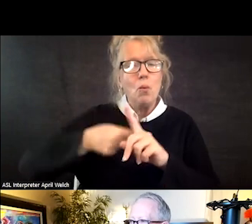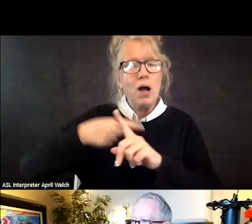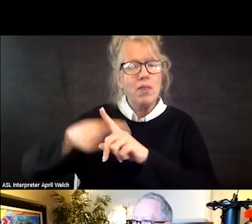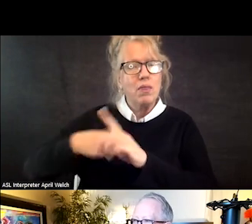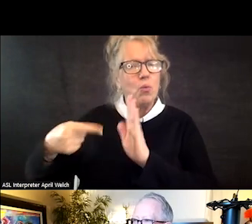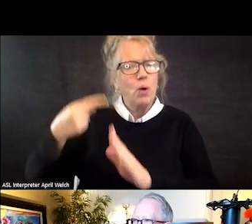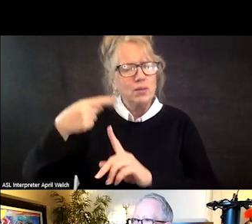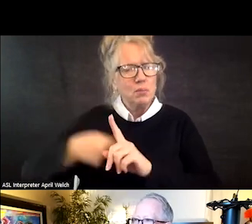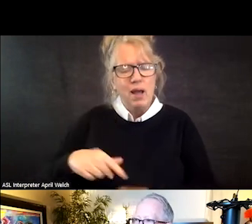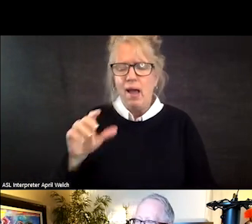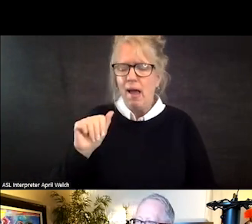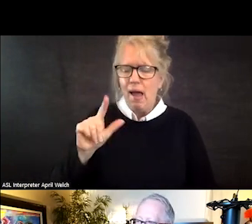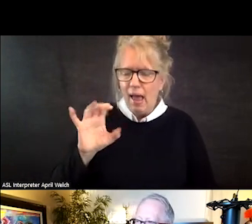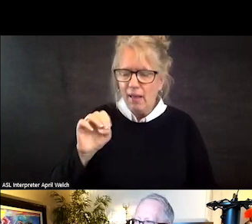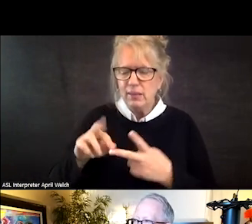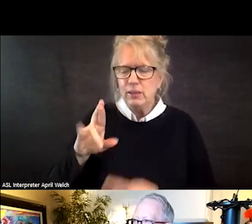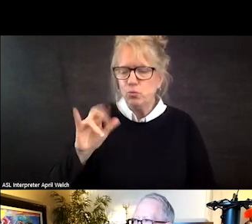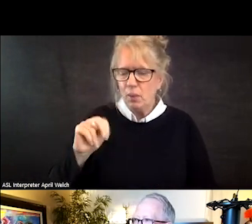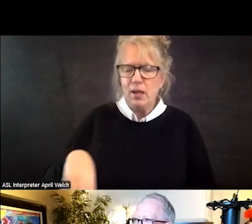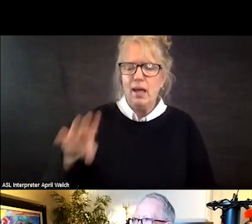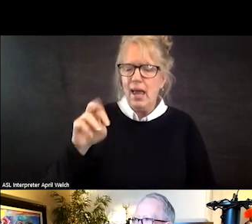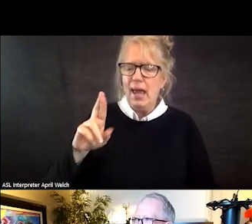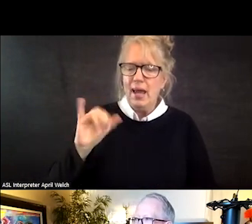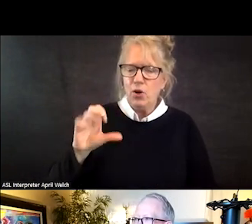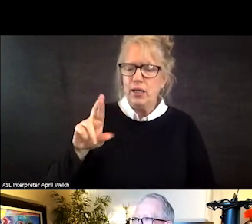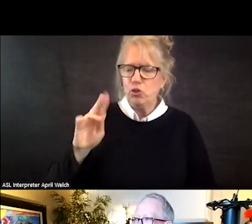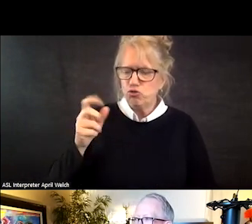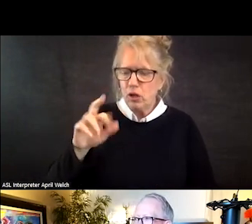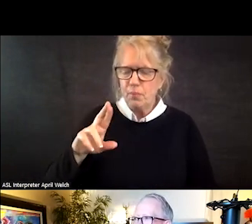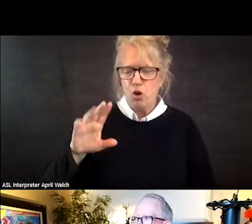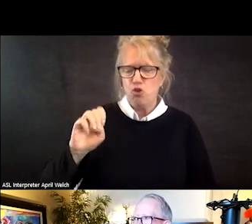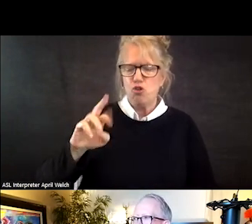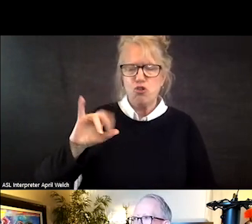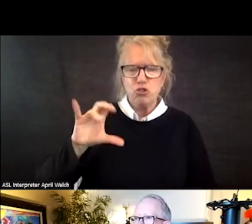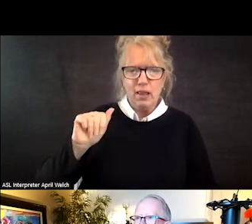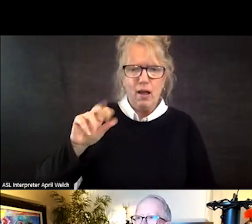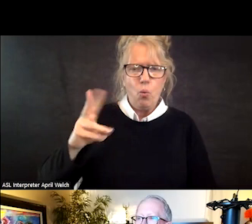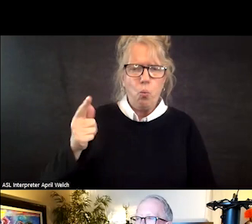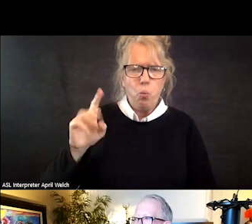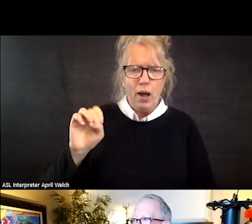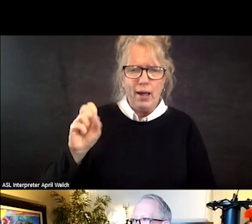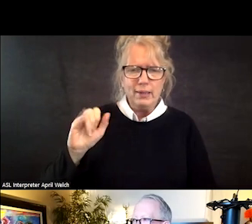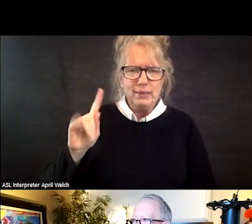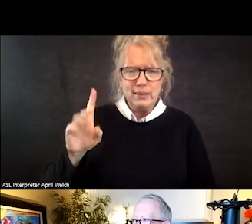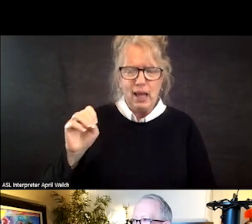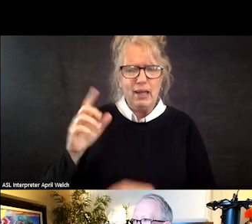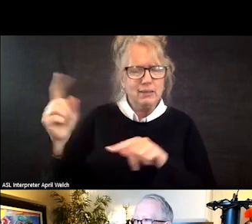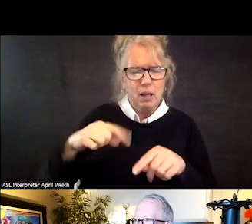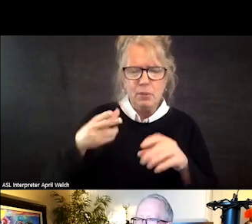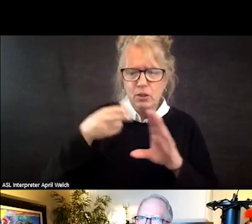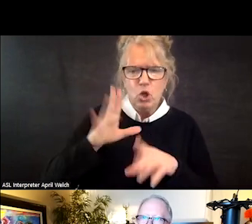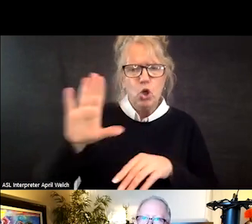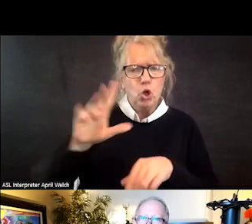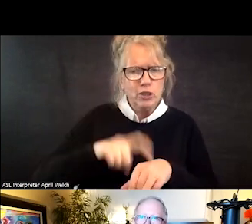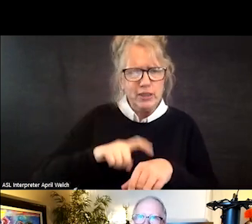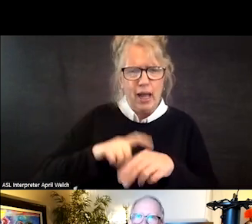Allie Robinson and quarterback Eric Kramer. We had Ursula Whiteside come on and talk about her time in